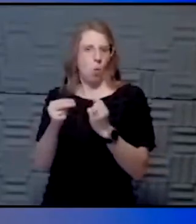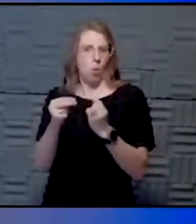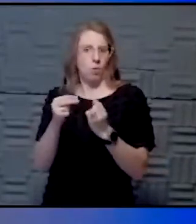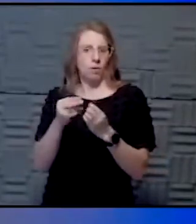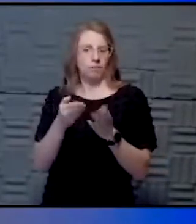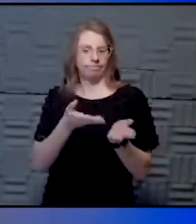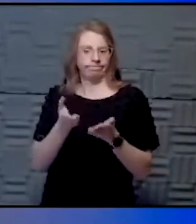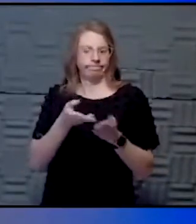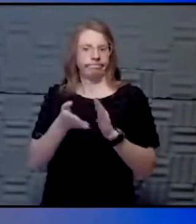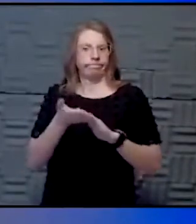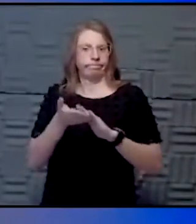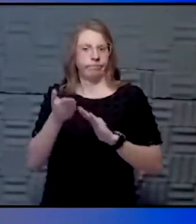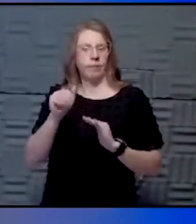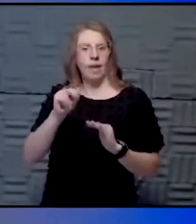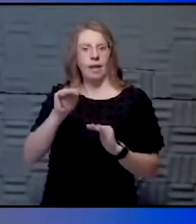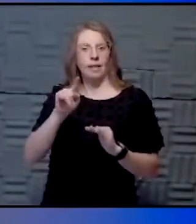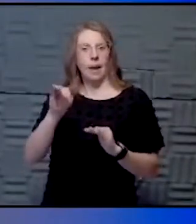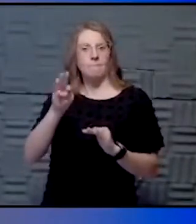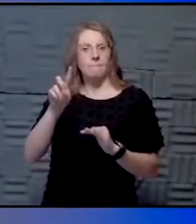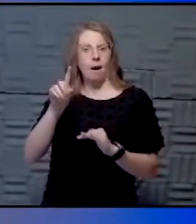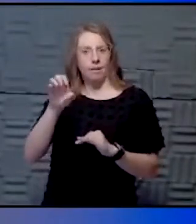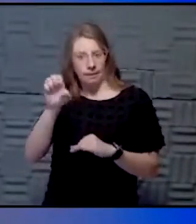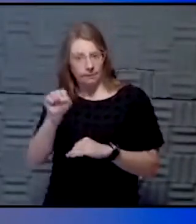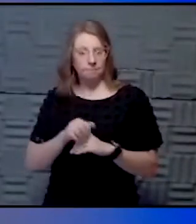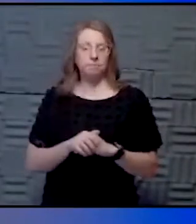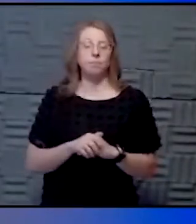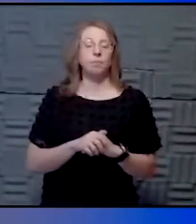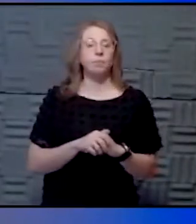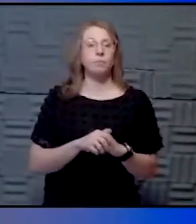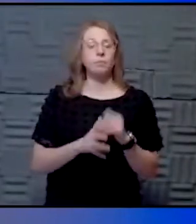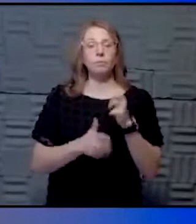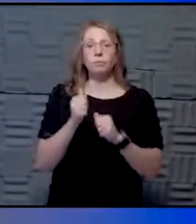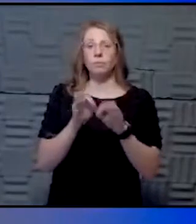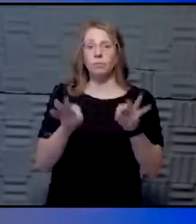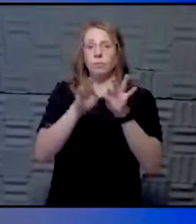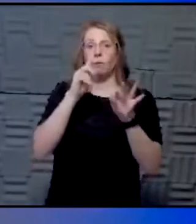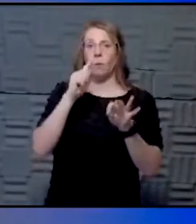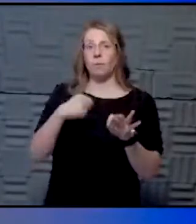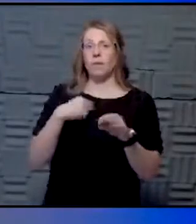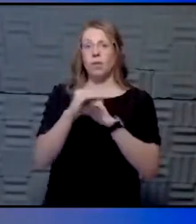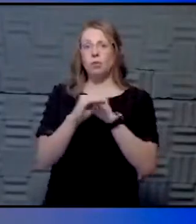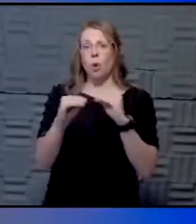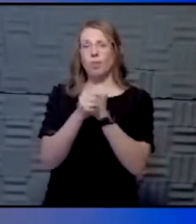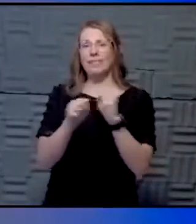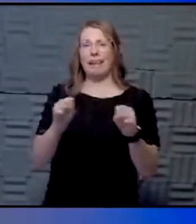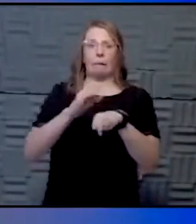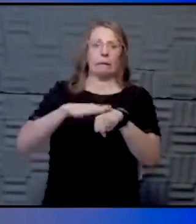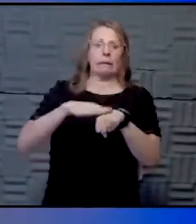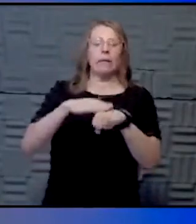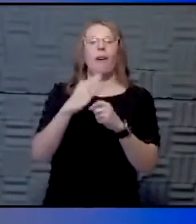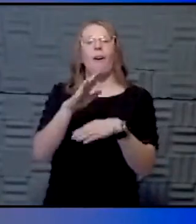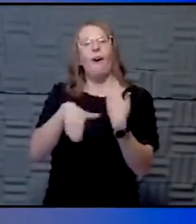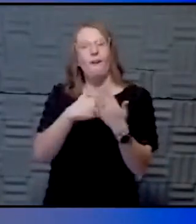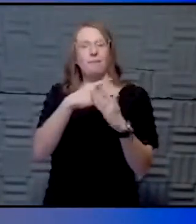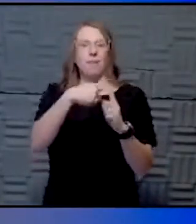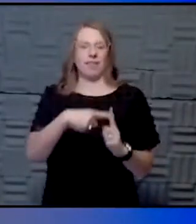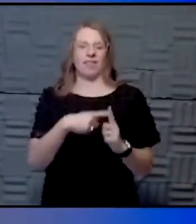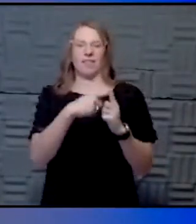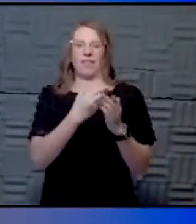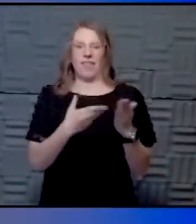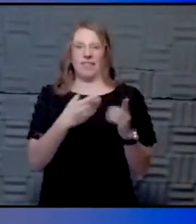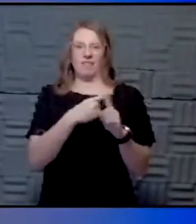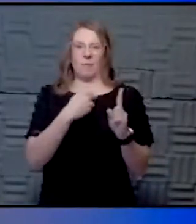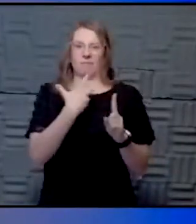is, but a lot more to come. And again, the biggest thing to me is really no big safety signals, right? So all positive things coming